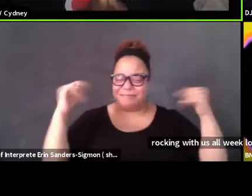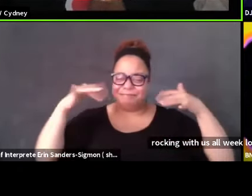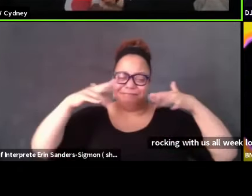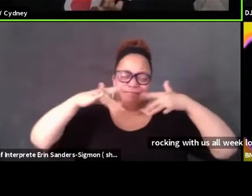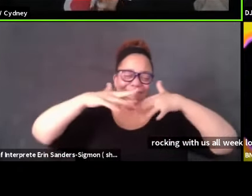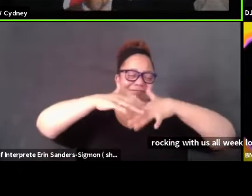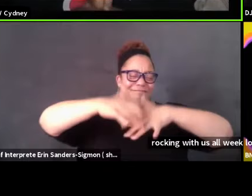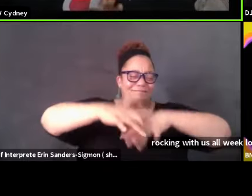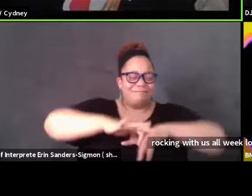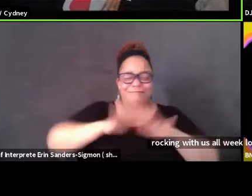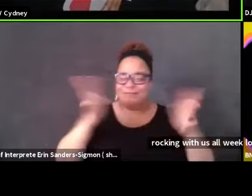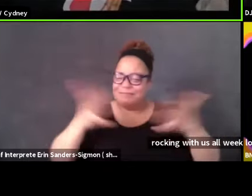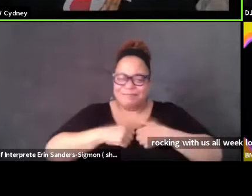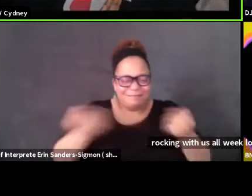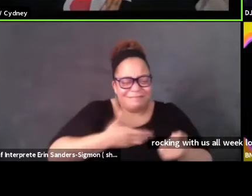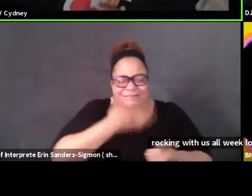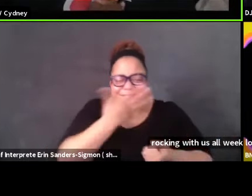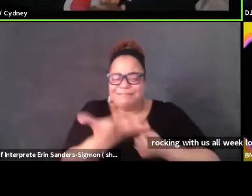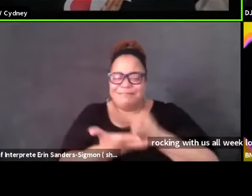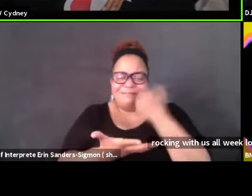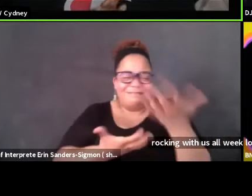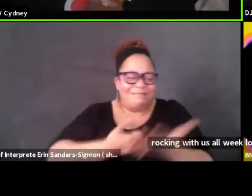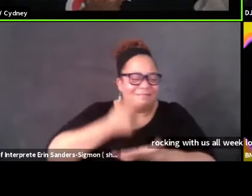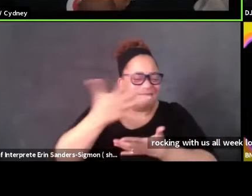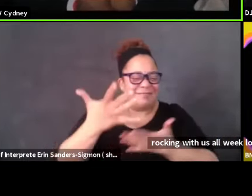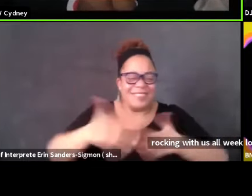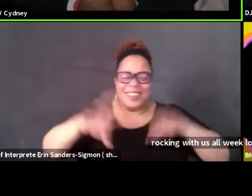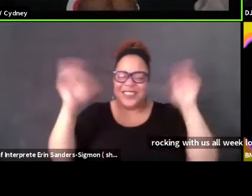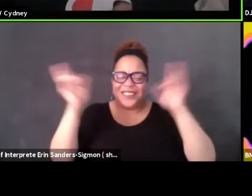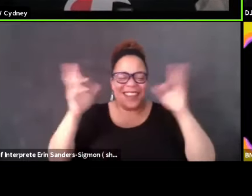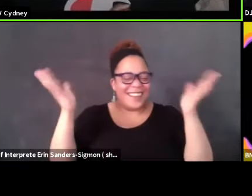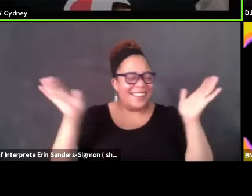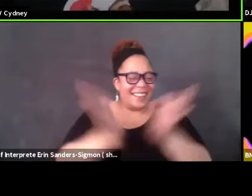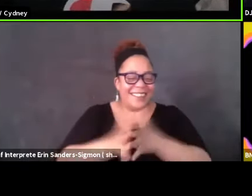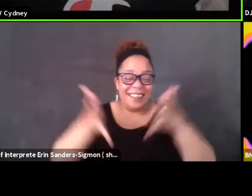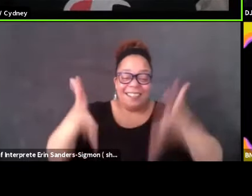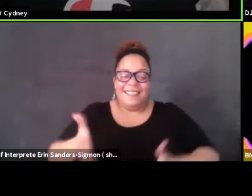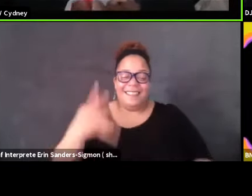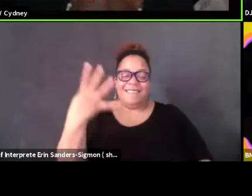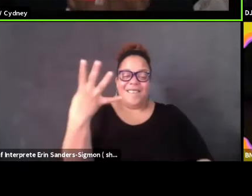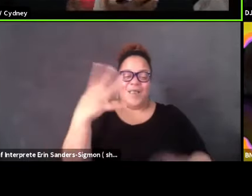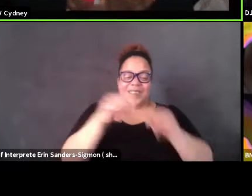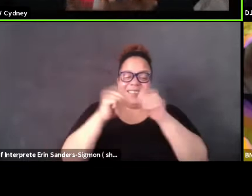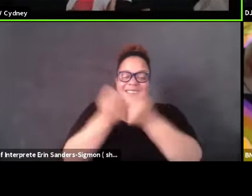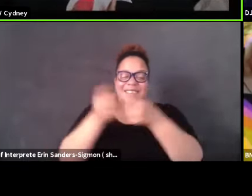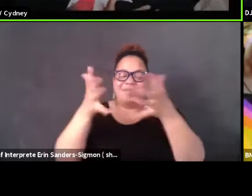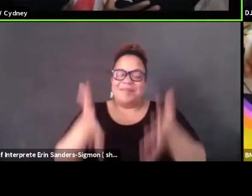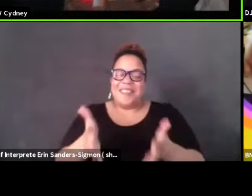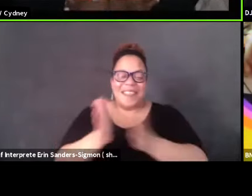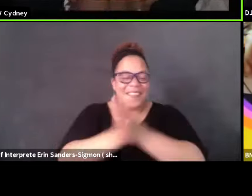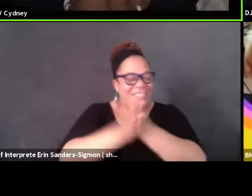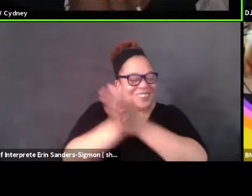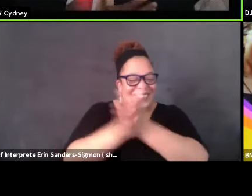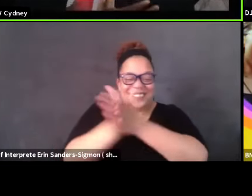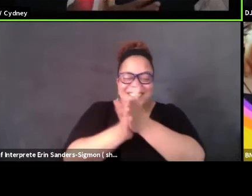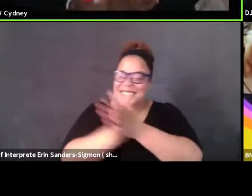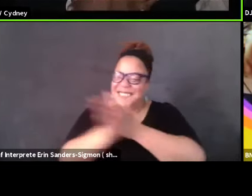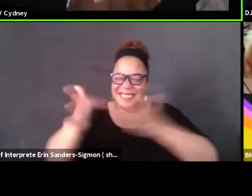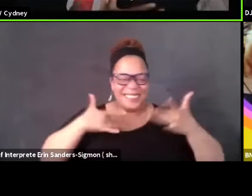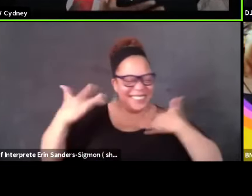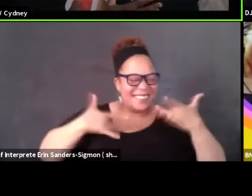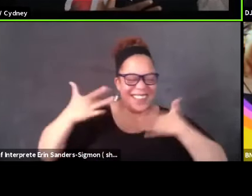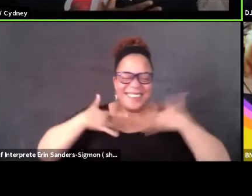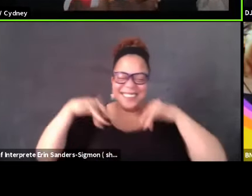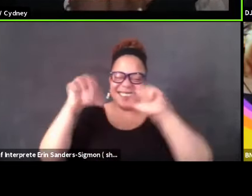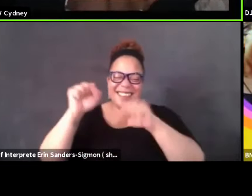to our final 4 competing teams. We are so excited for y'all. Thank y'all so, so much. My name